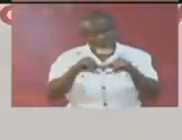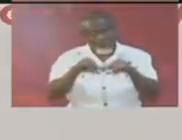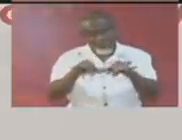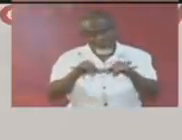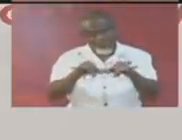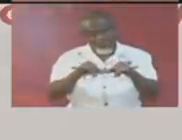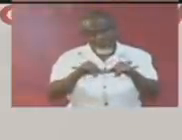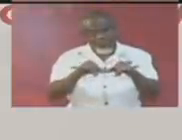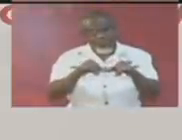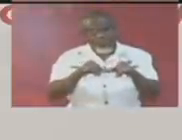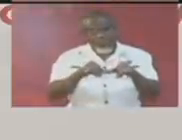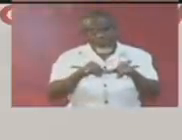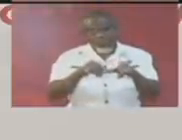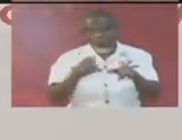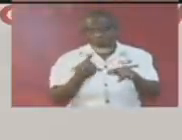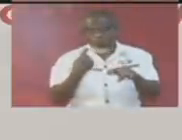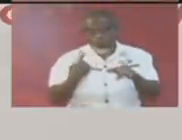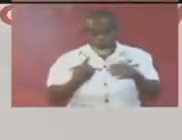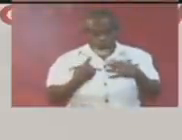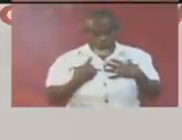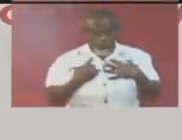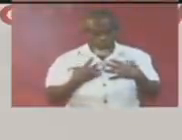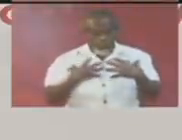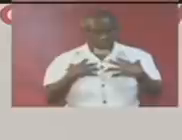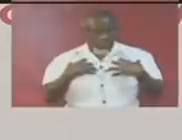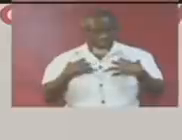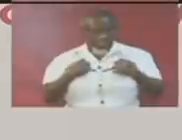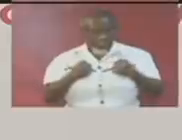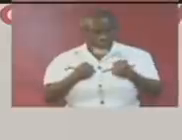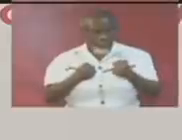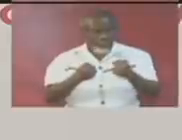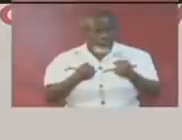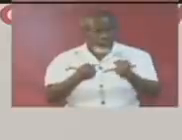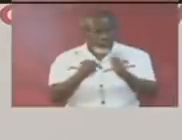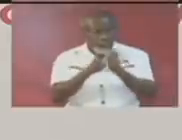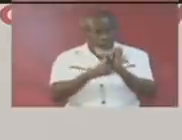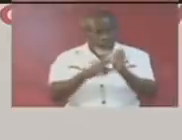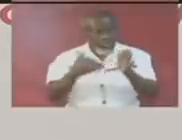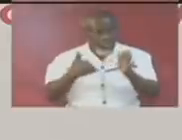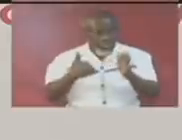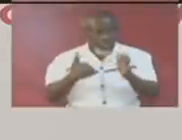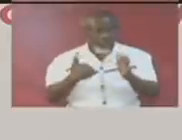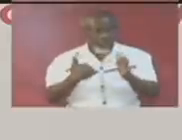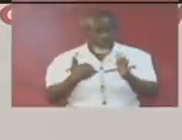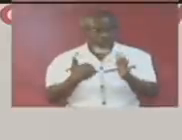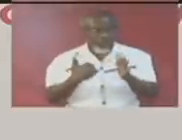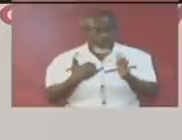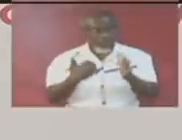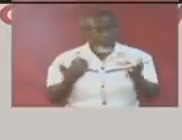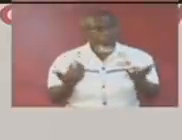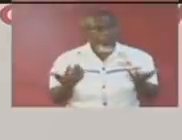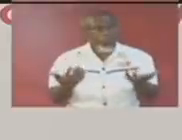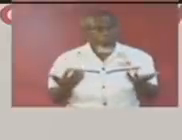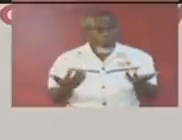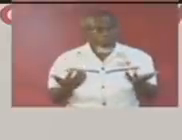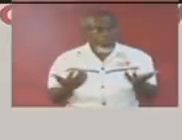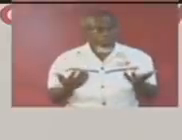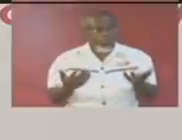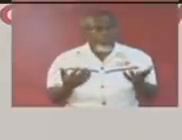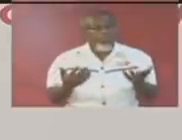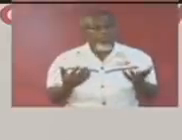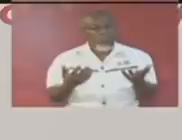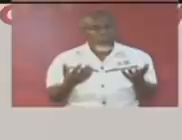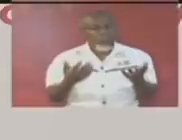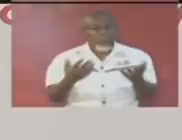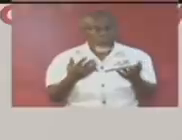measure we have in terms of interrupting that transmission, and that's why the world has put so much emphasis on vaccination, is actually